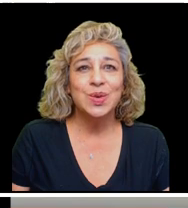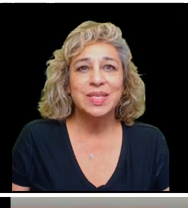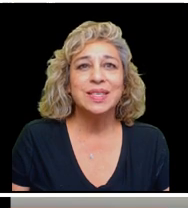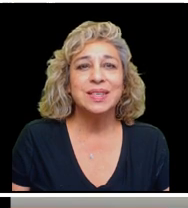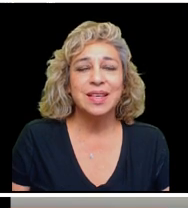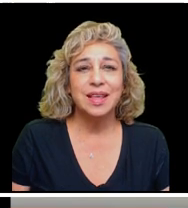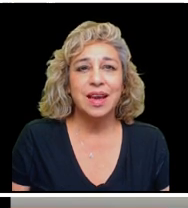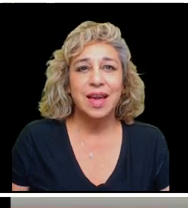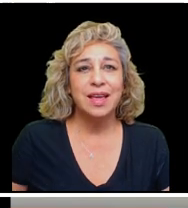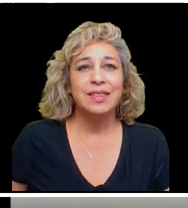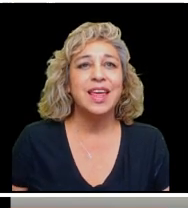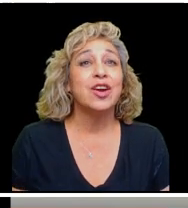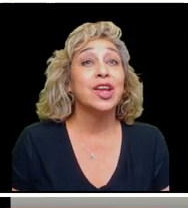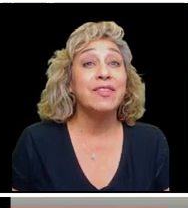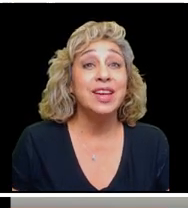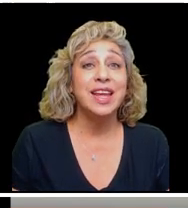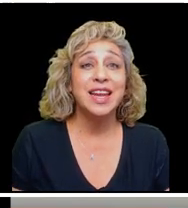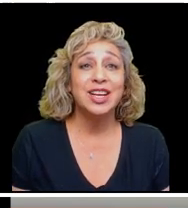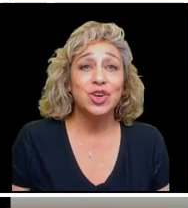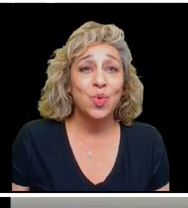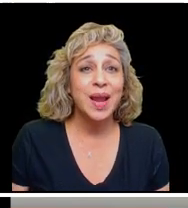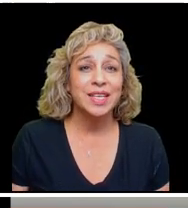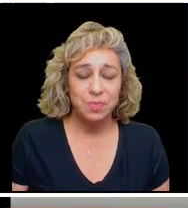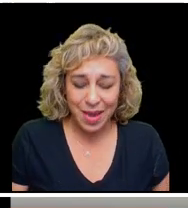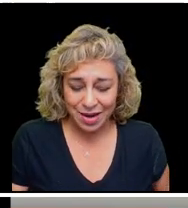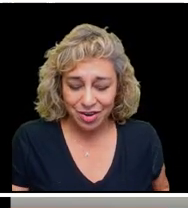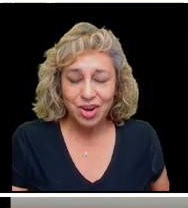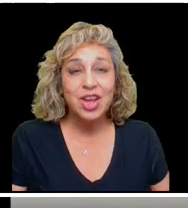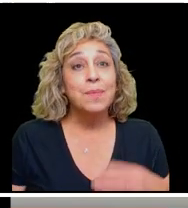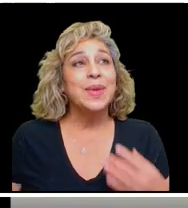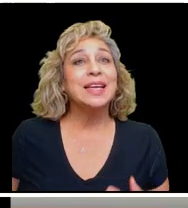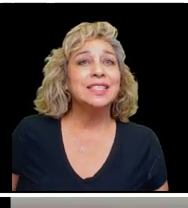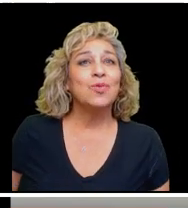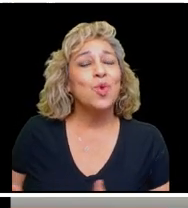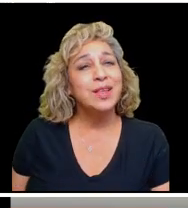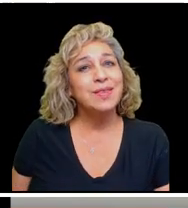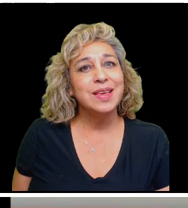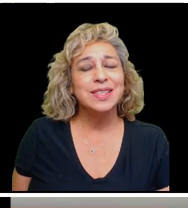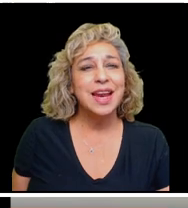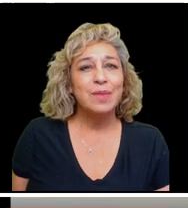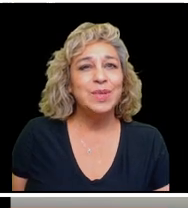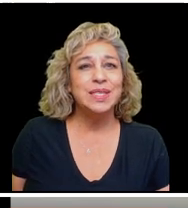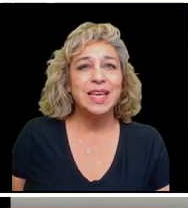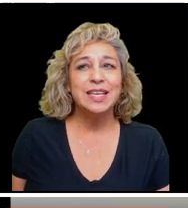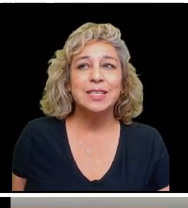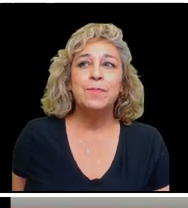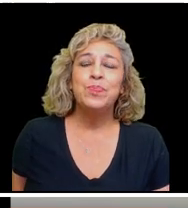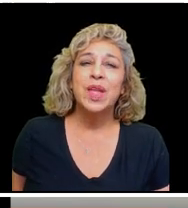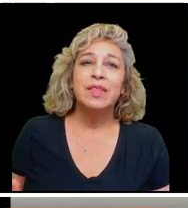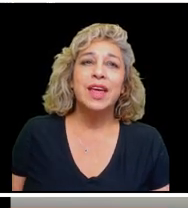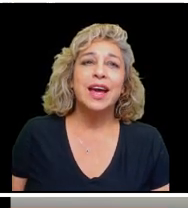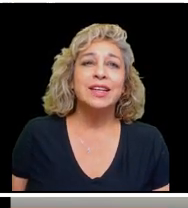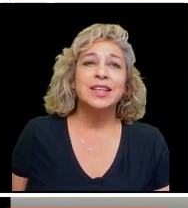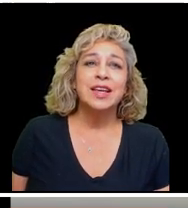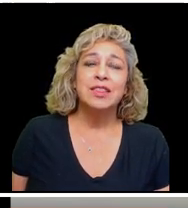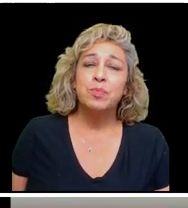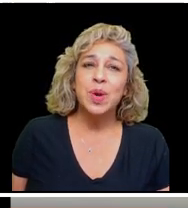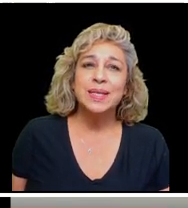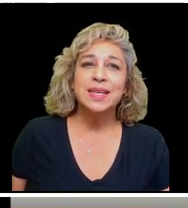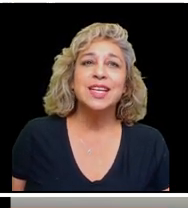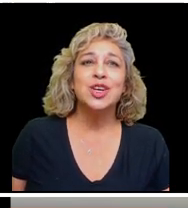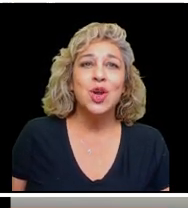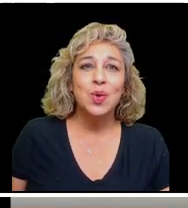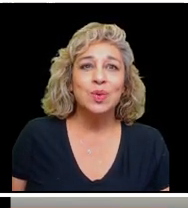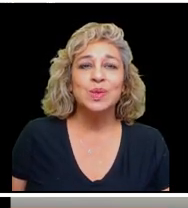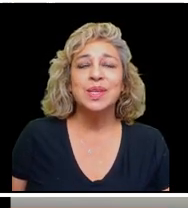resources that are given in a direct manner because one of the things that happens is that the